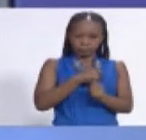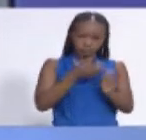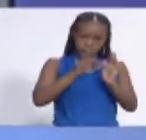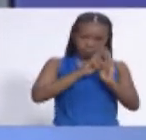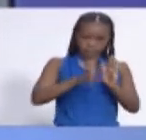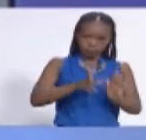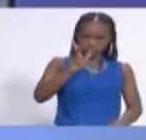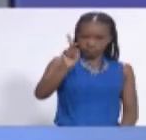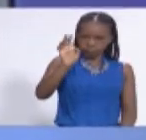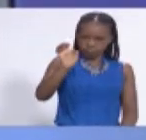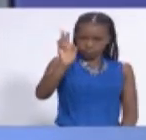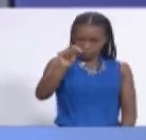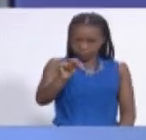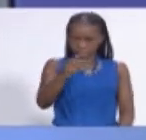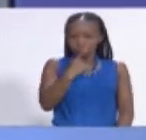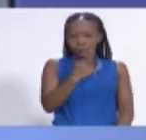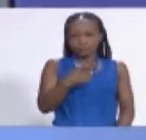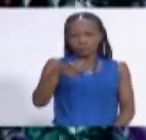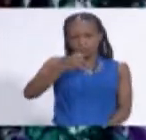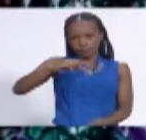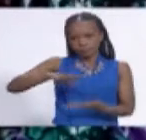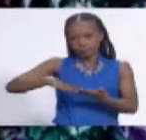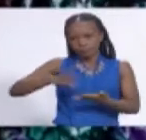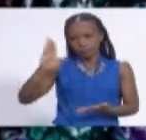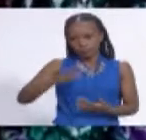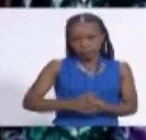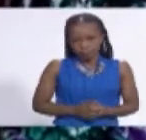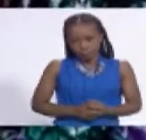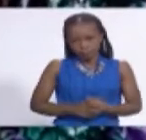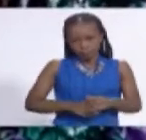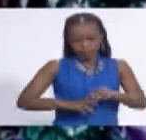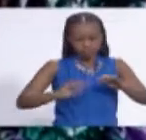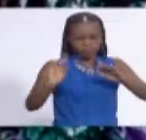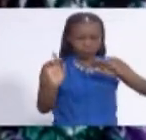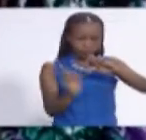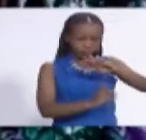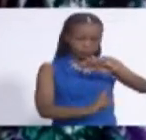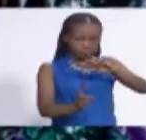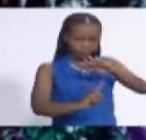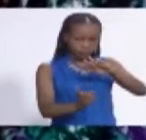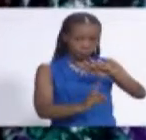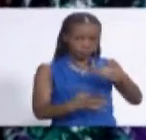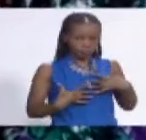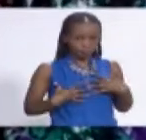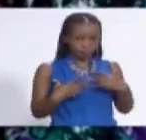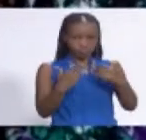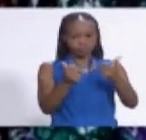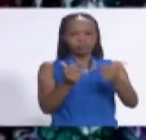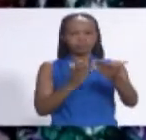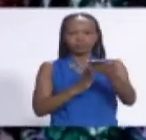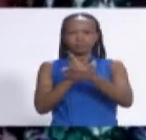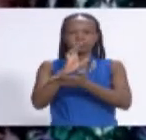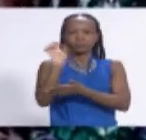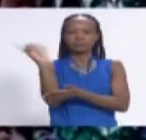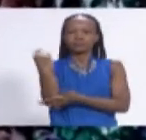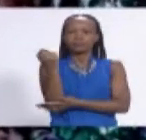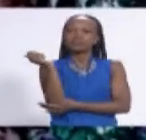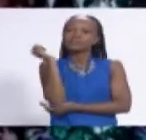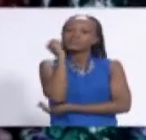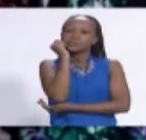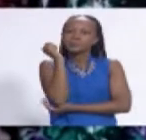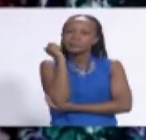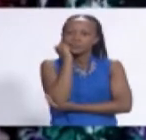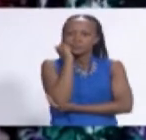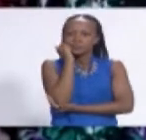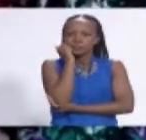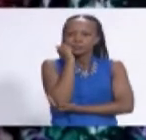Kenyans, and here is what they had to say. The Ministry of Health has confirmed the first